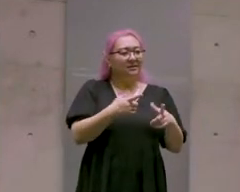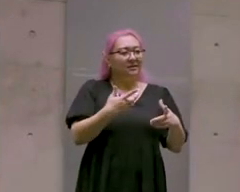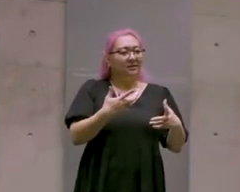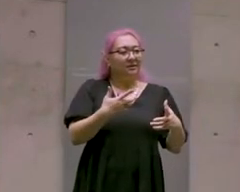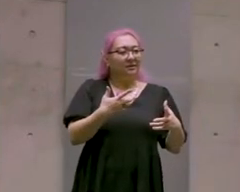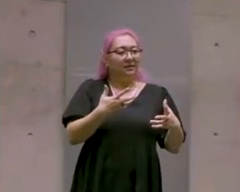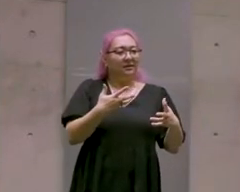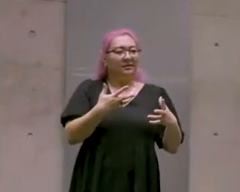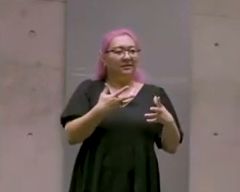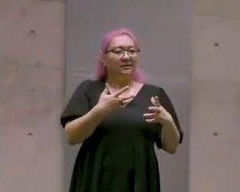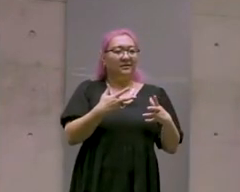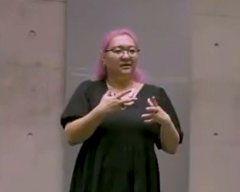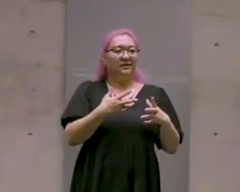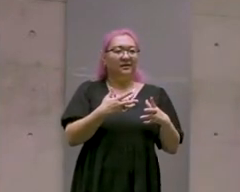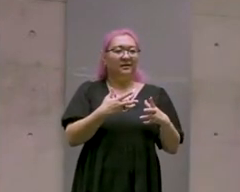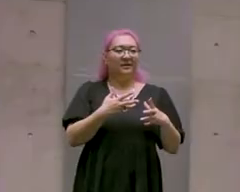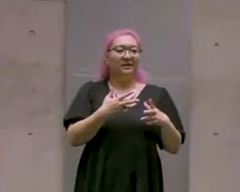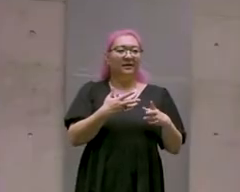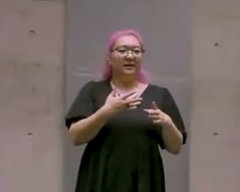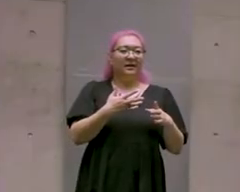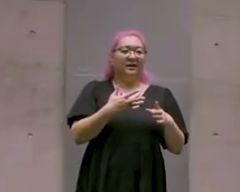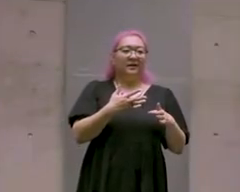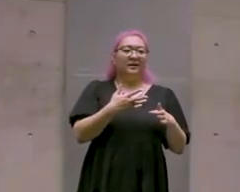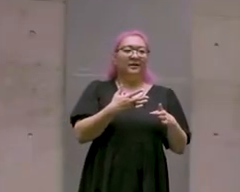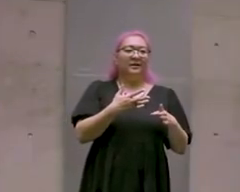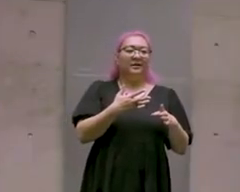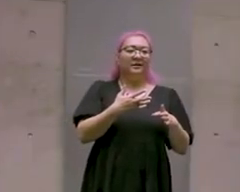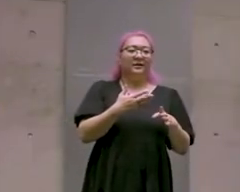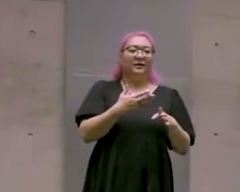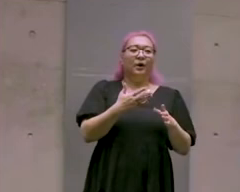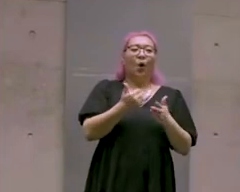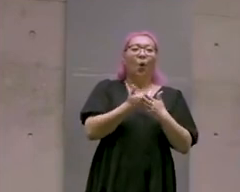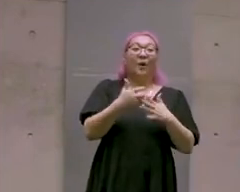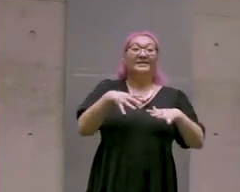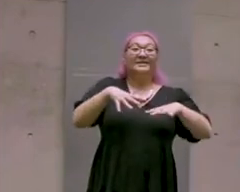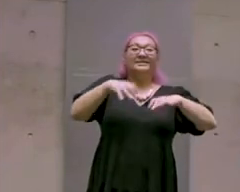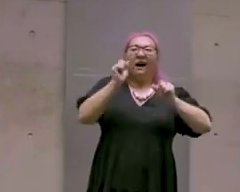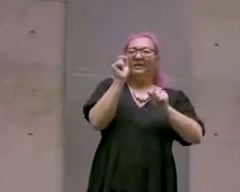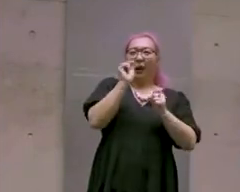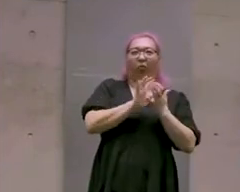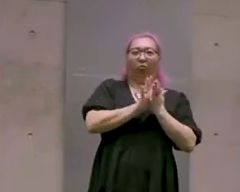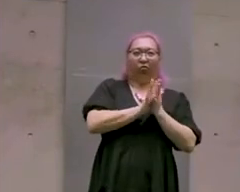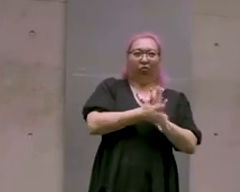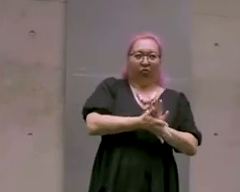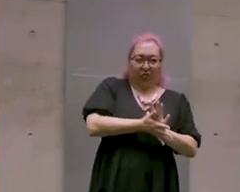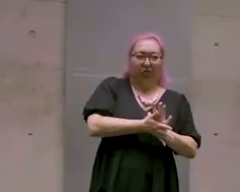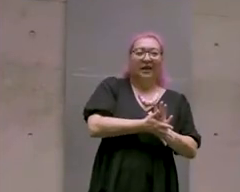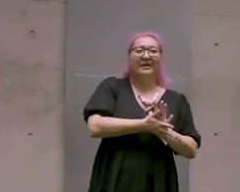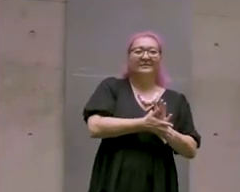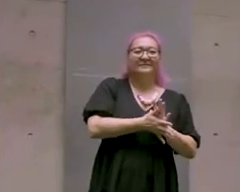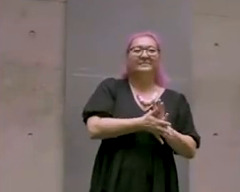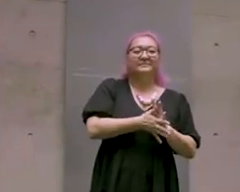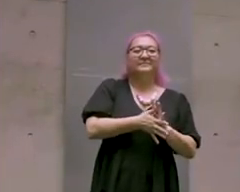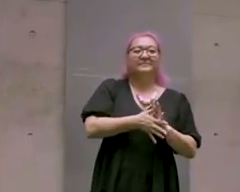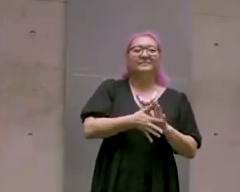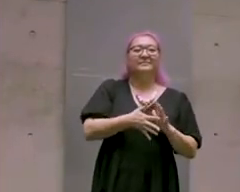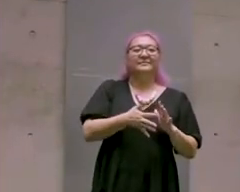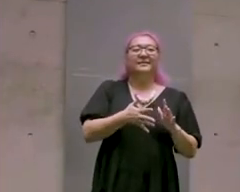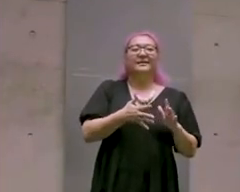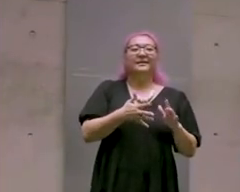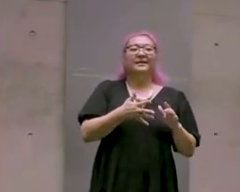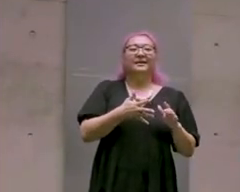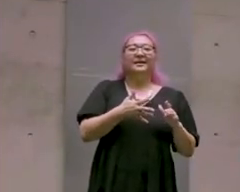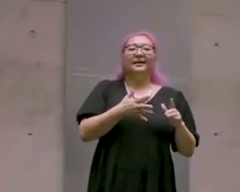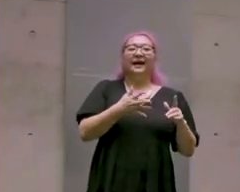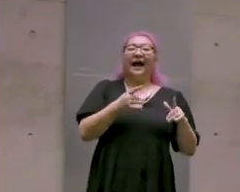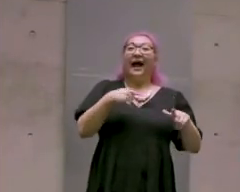some kind of colorful language to express that. But it's true, like Activision started because a bunch of, I feel like the sign